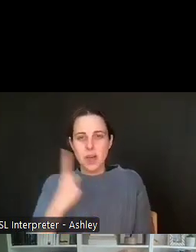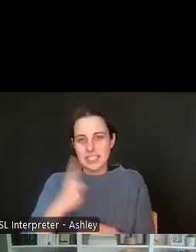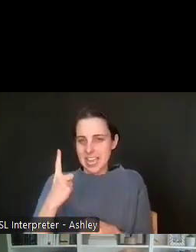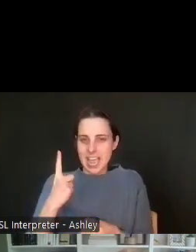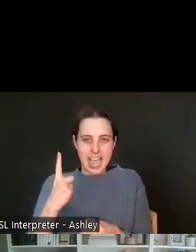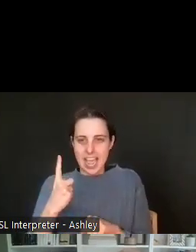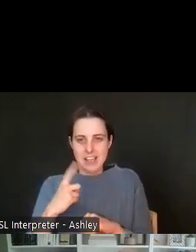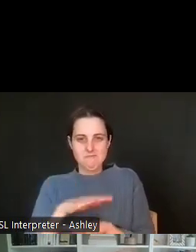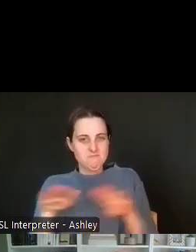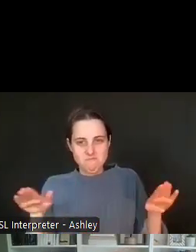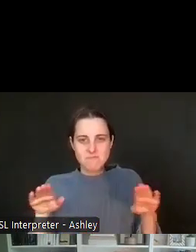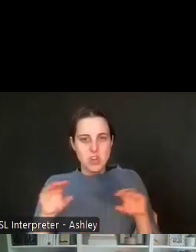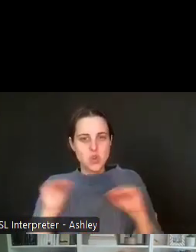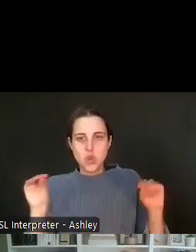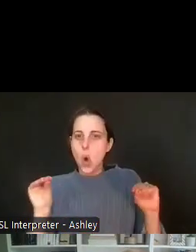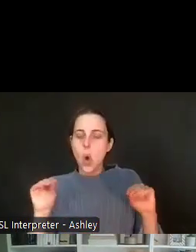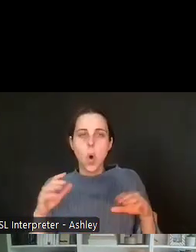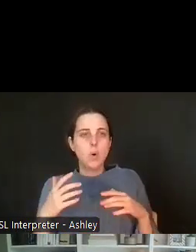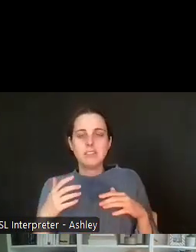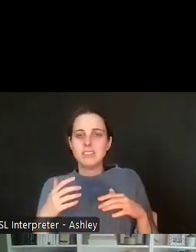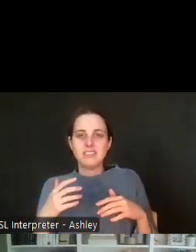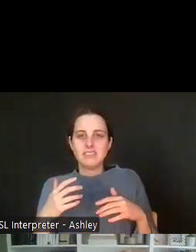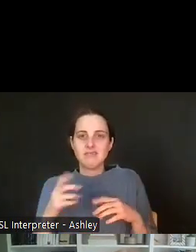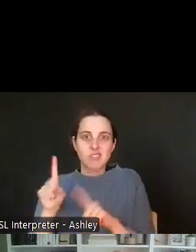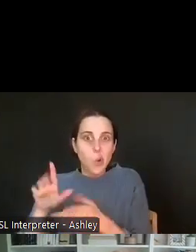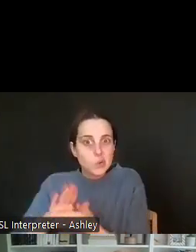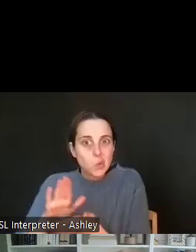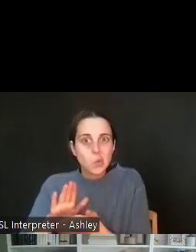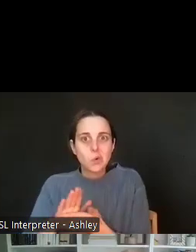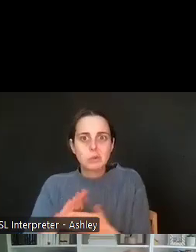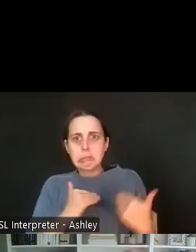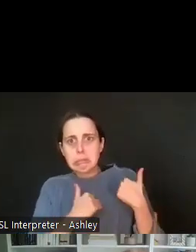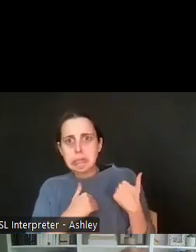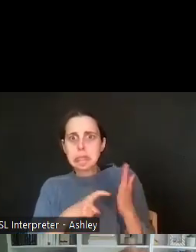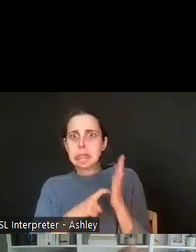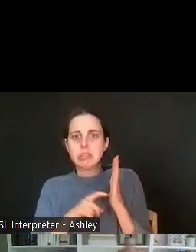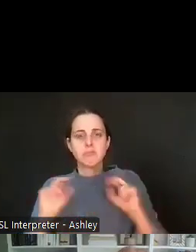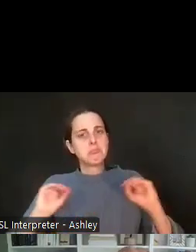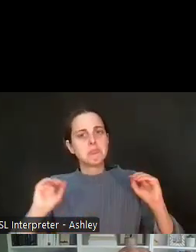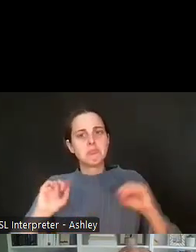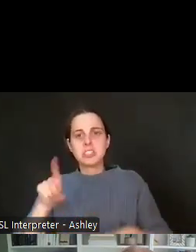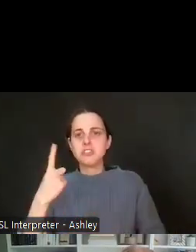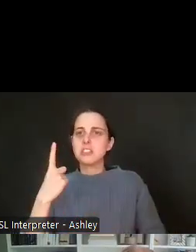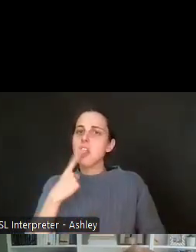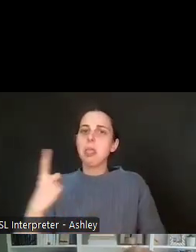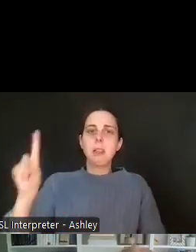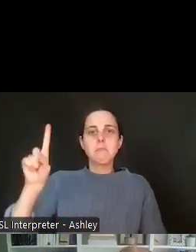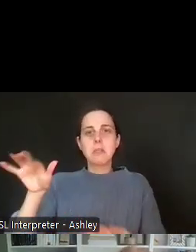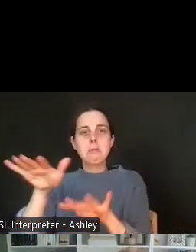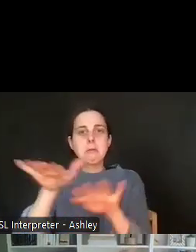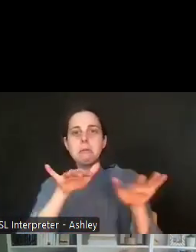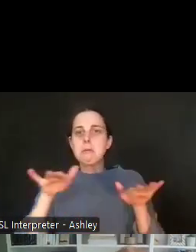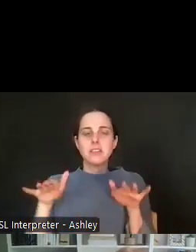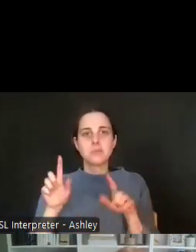agenda. We looked at trains, we went to the bookstore, we went to lunch, we went to the park. Did it solve my